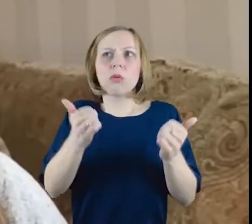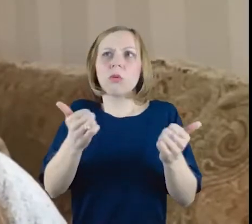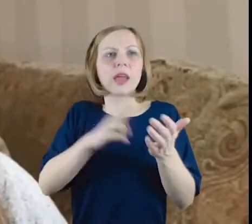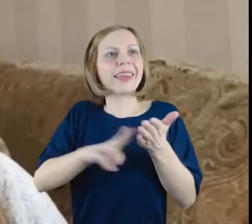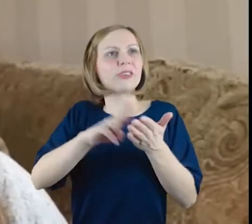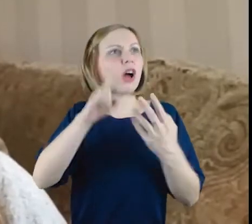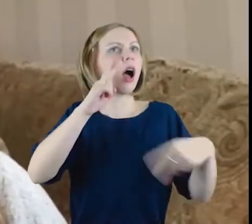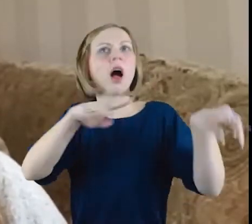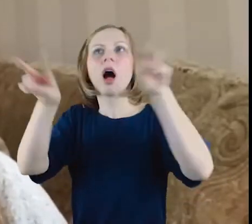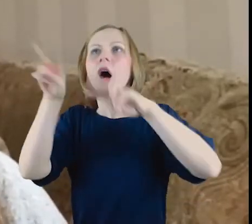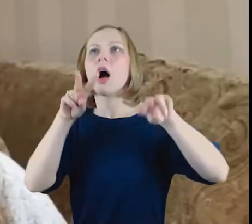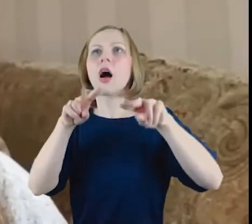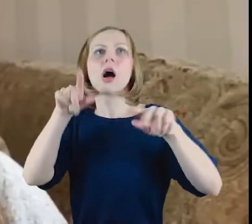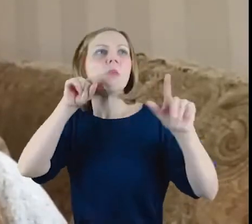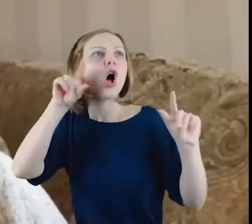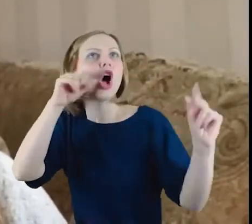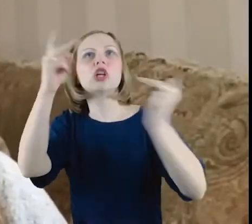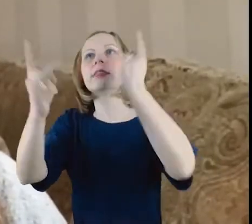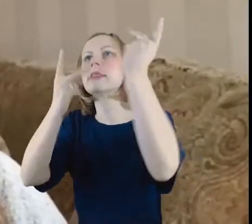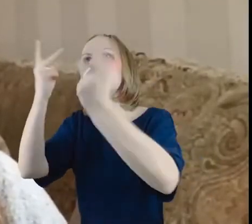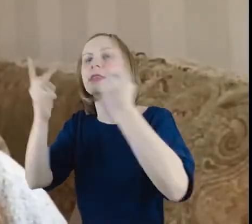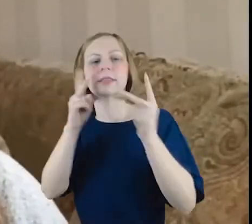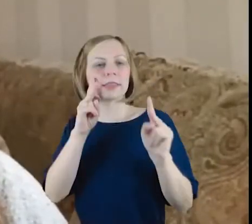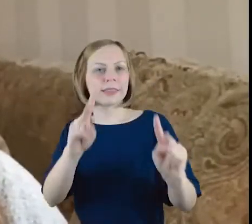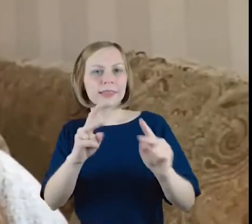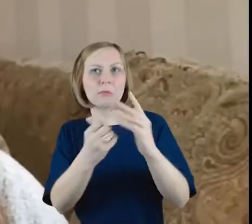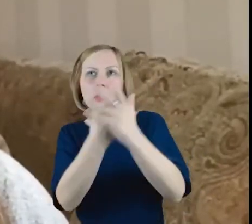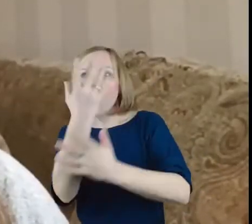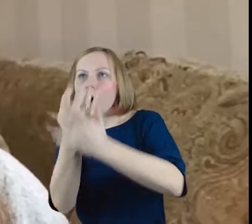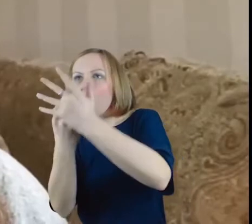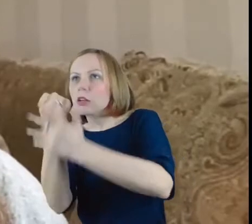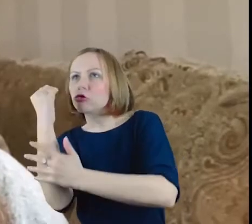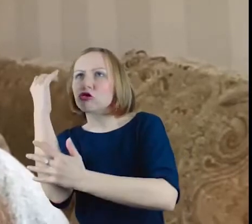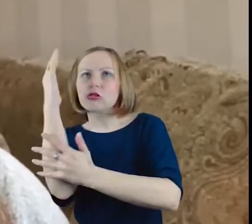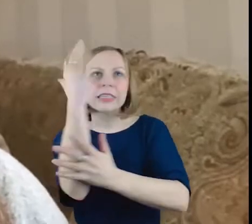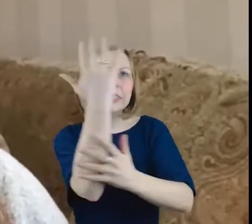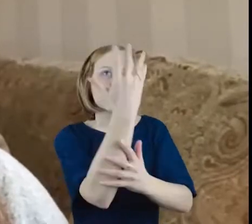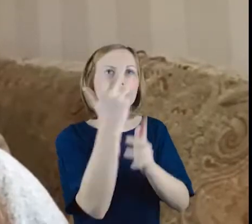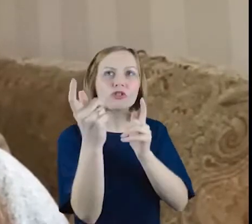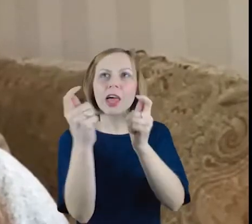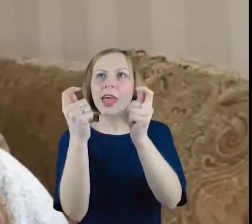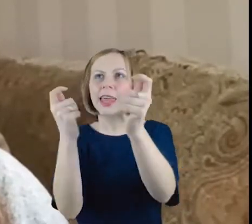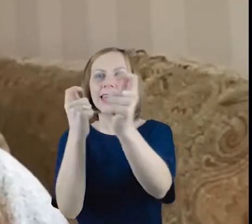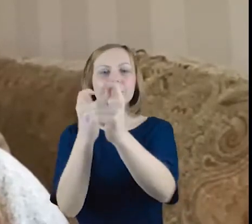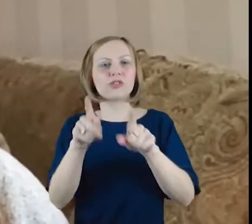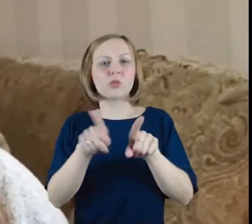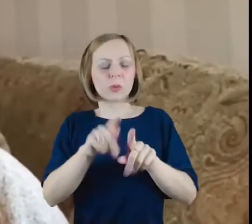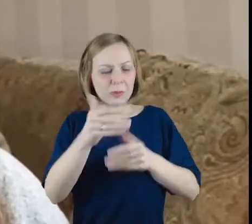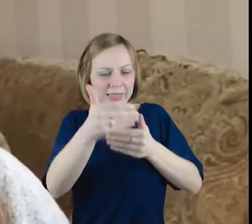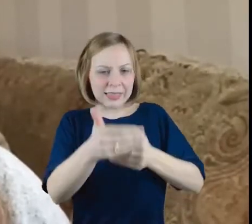to birdsong, observing the changes as the trees and plants blossomed in the garden, and the slow, steady change in the